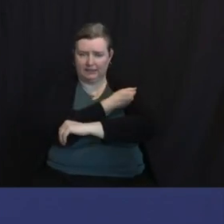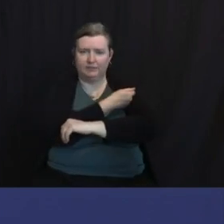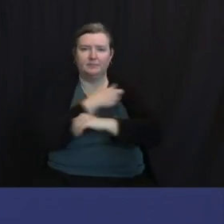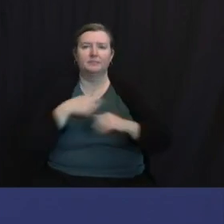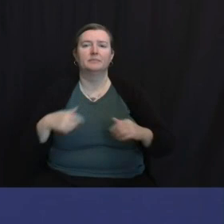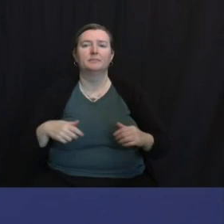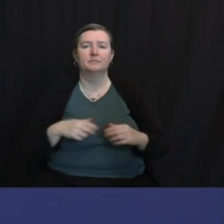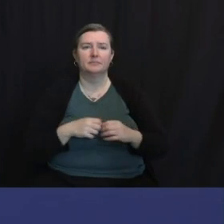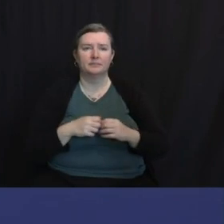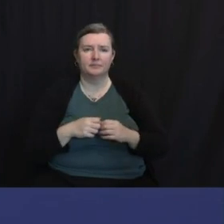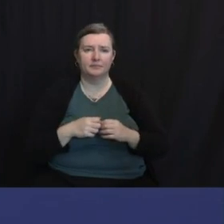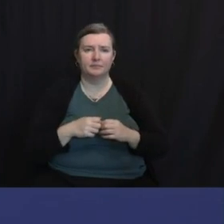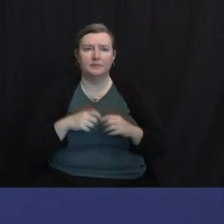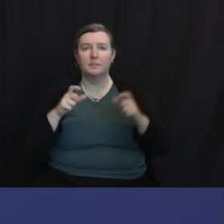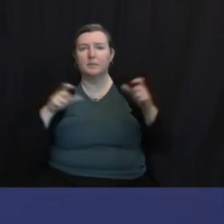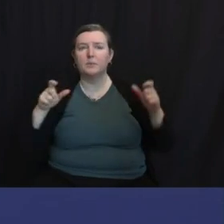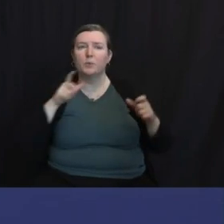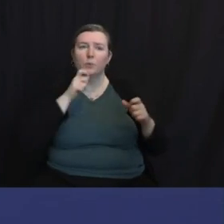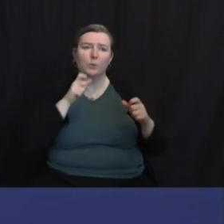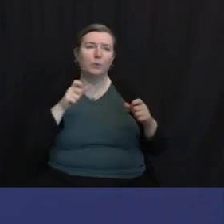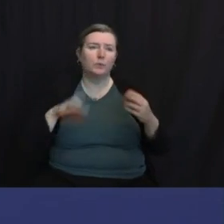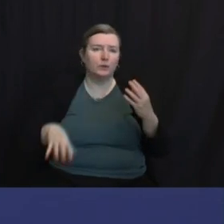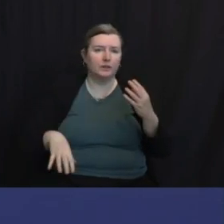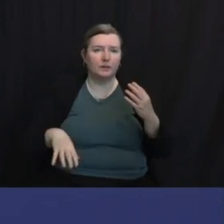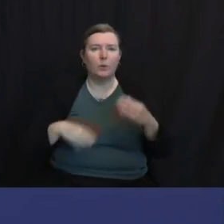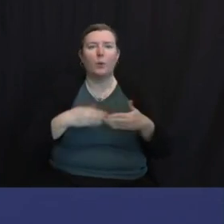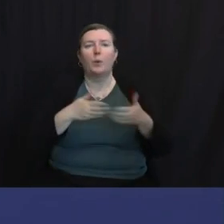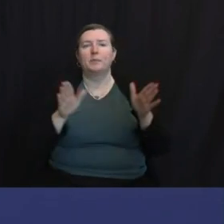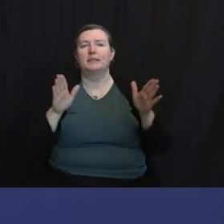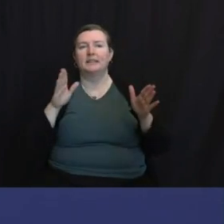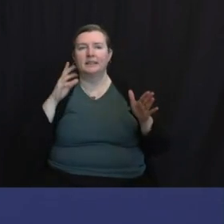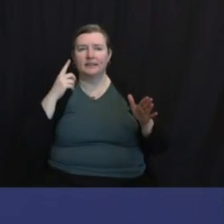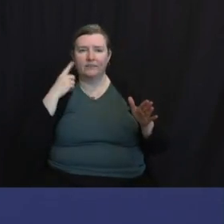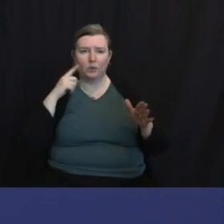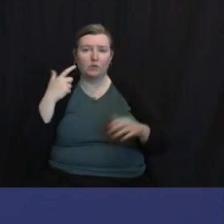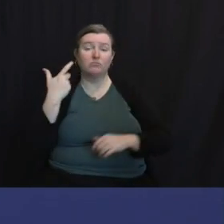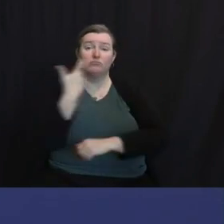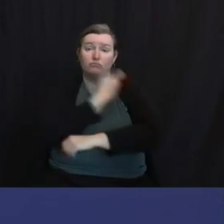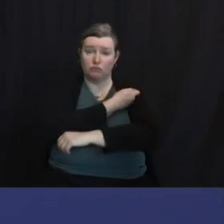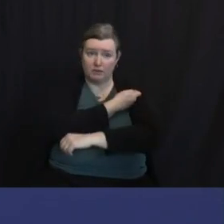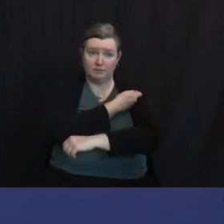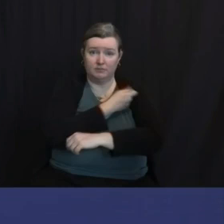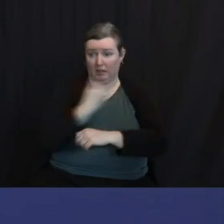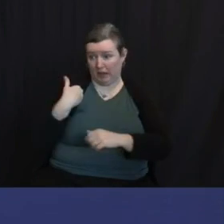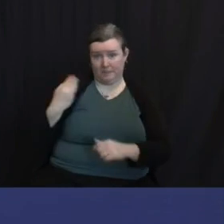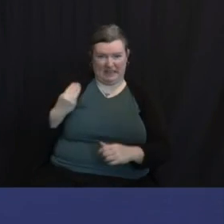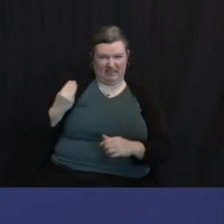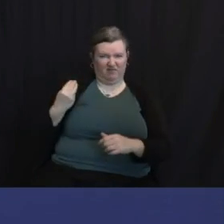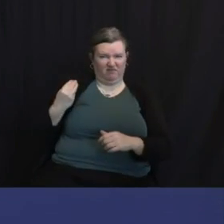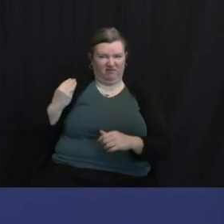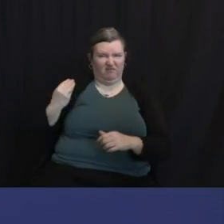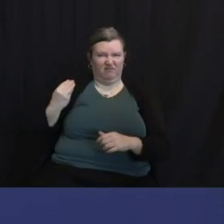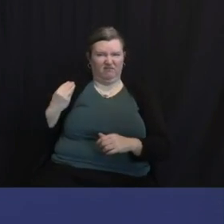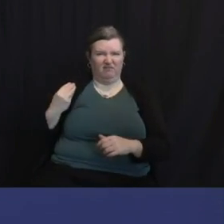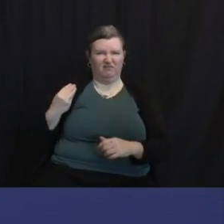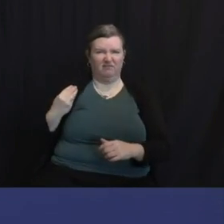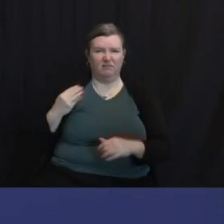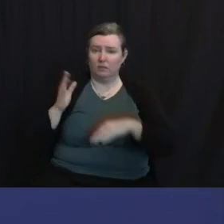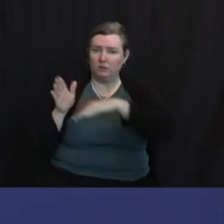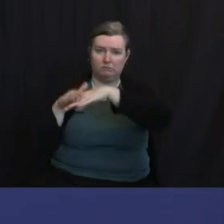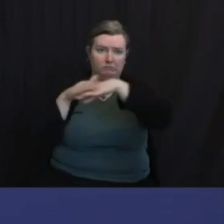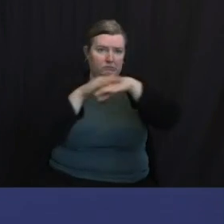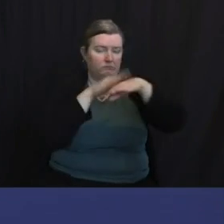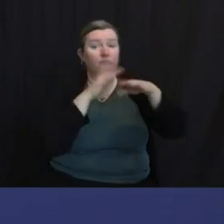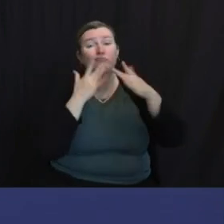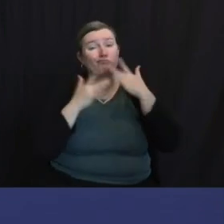of Monday are still in that supply-demand imbalance. So they're still going to have, and we understand it, there's going to be frustration